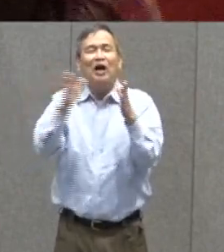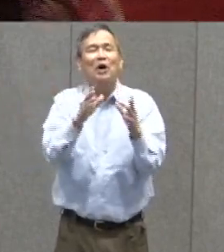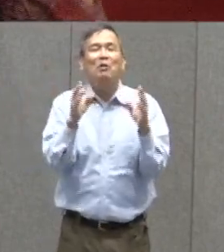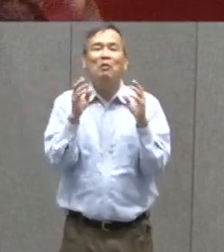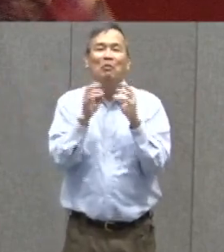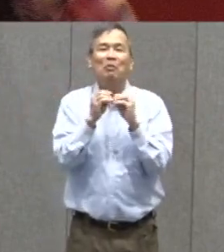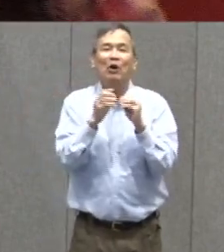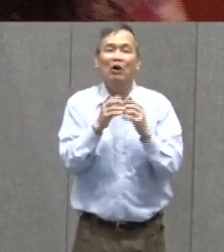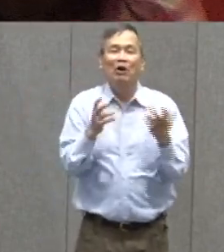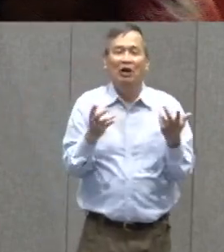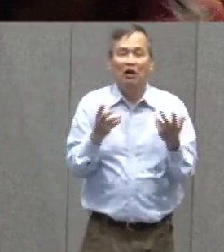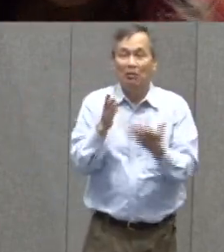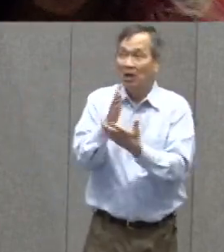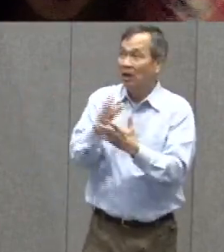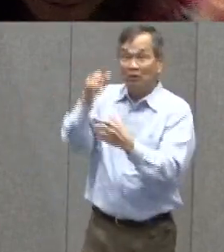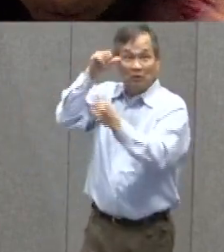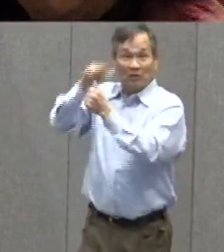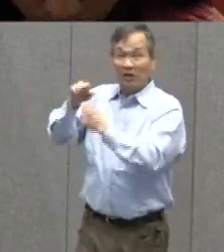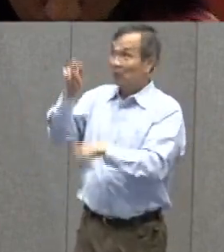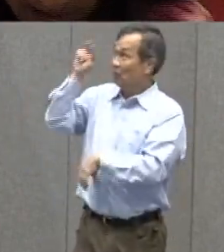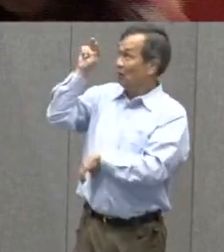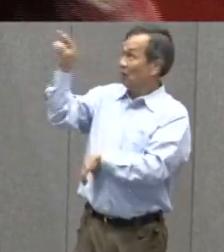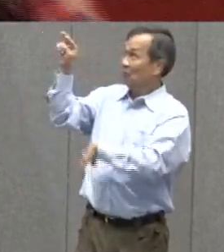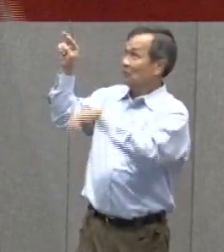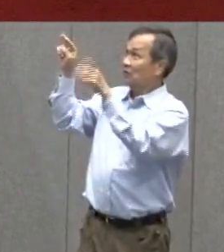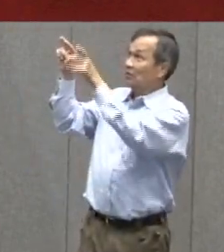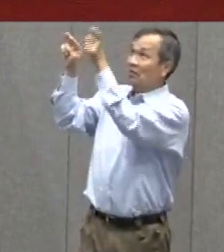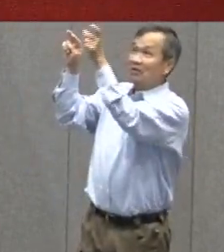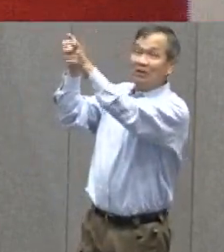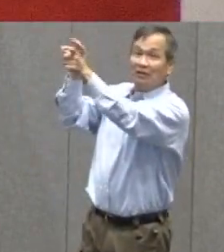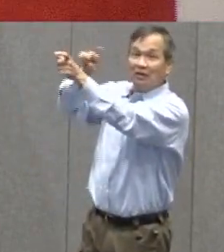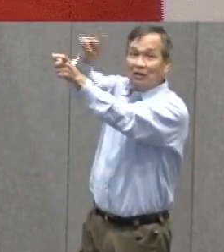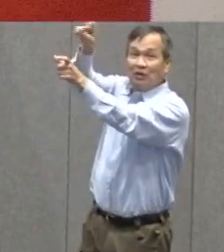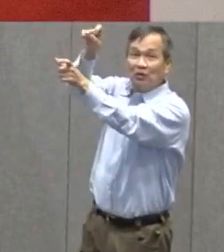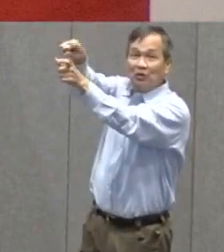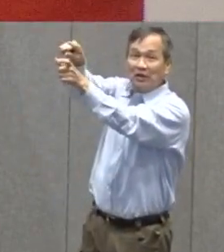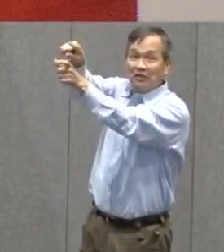your questions, though. It's very important to